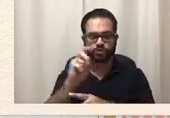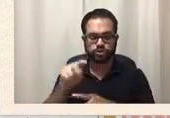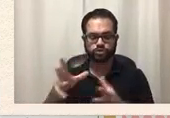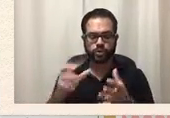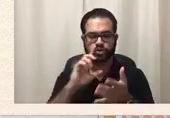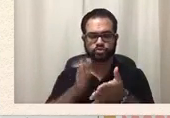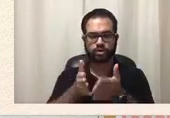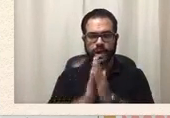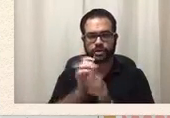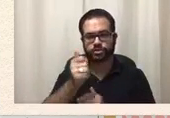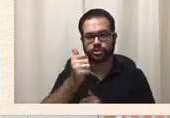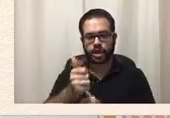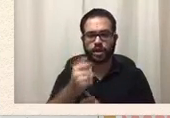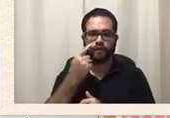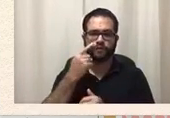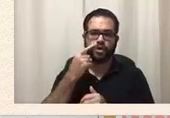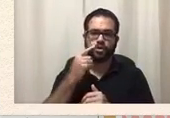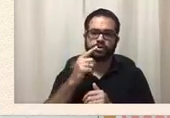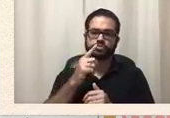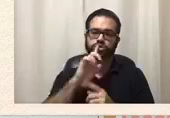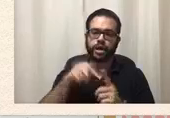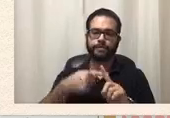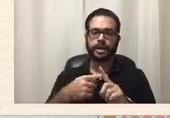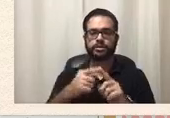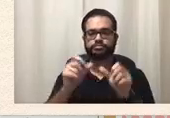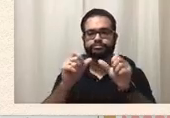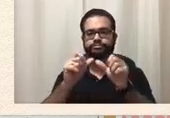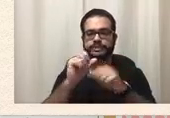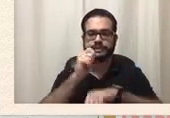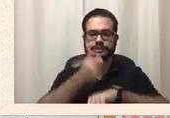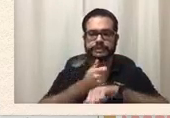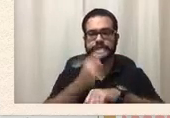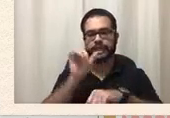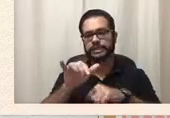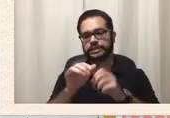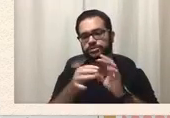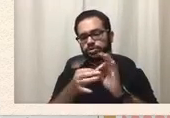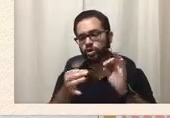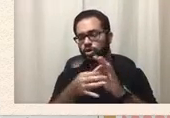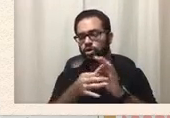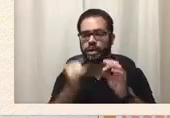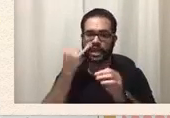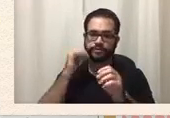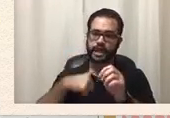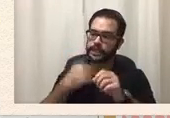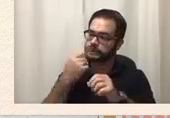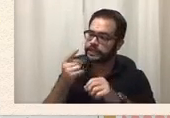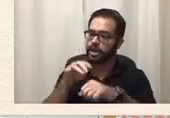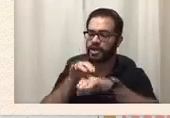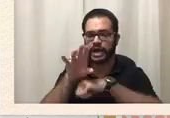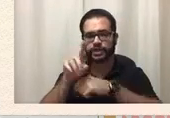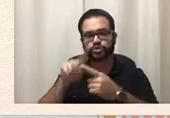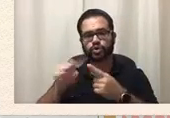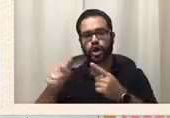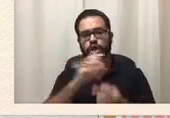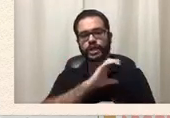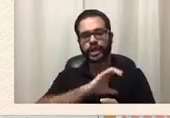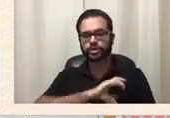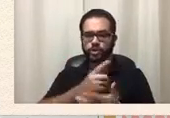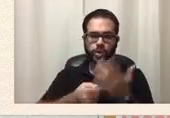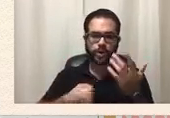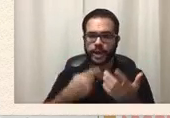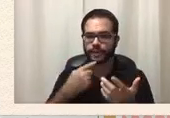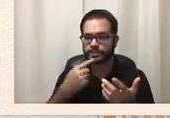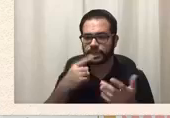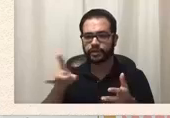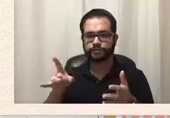story. If I could give advice to the character, what would I say? And you can flick the spinner and it will land